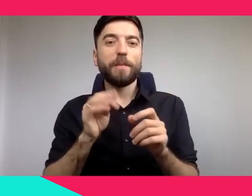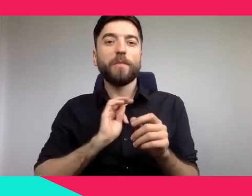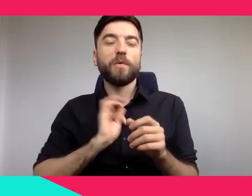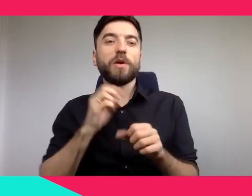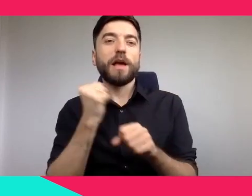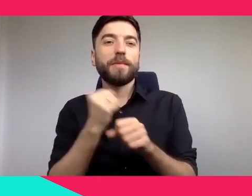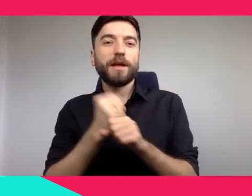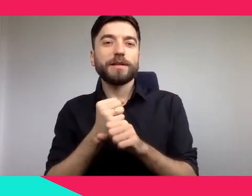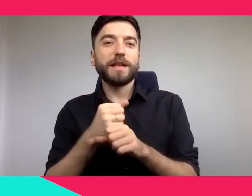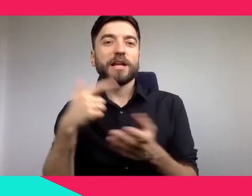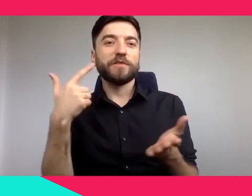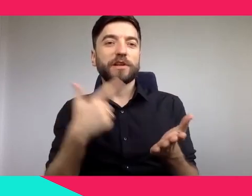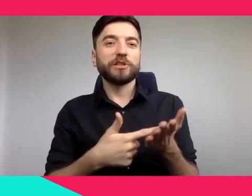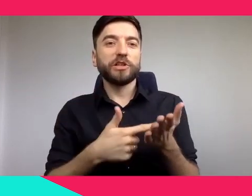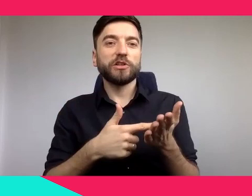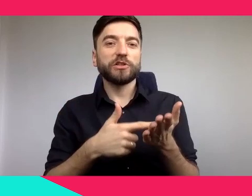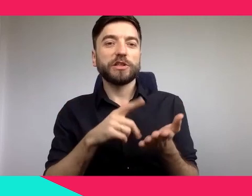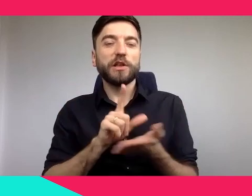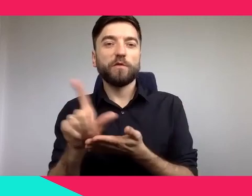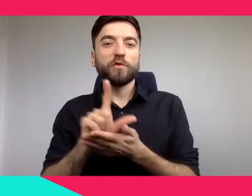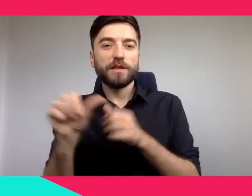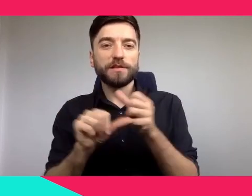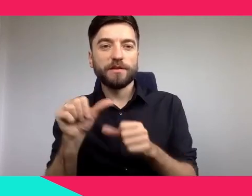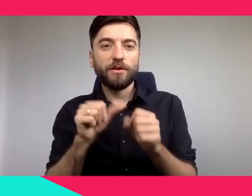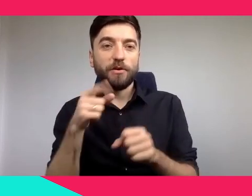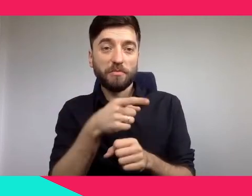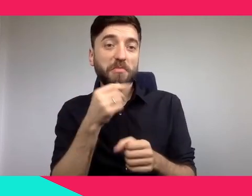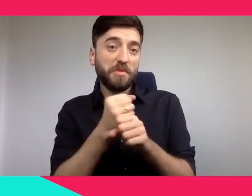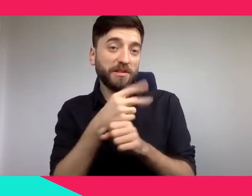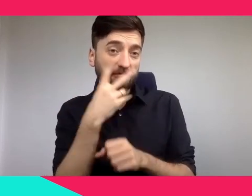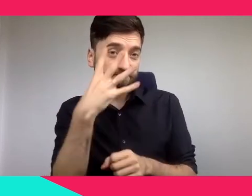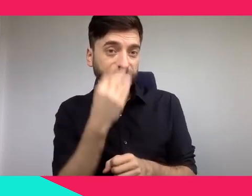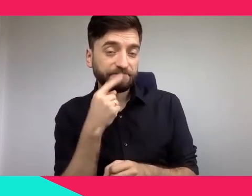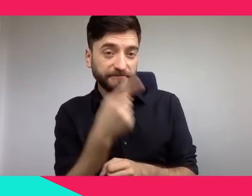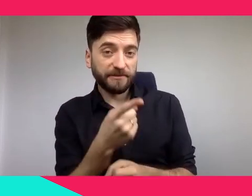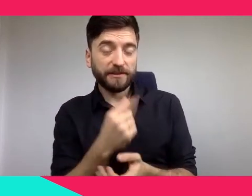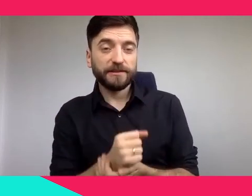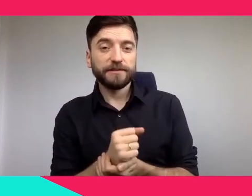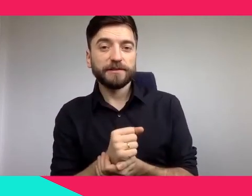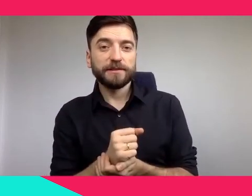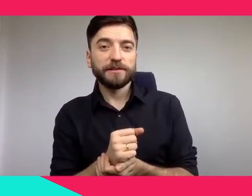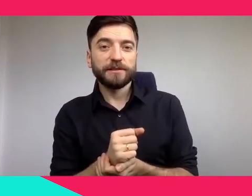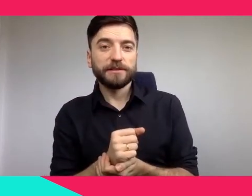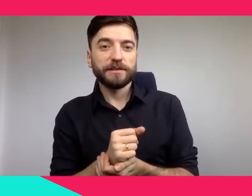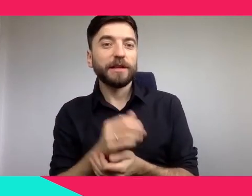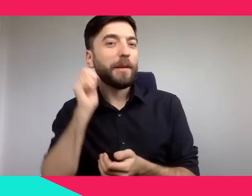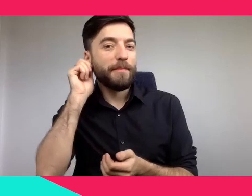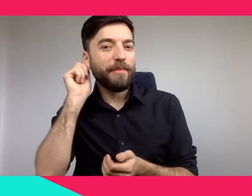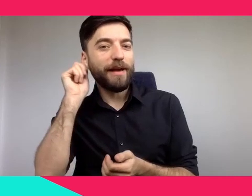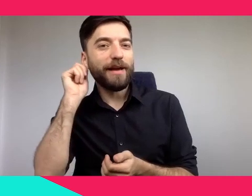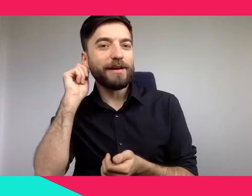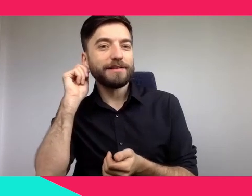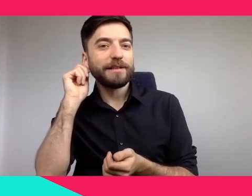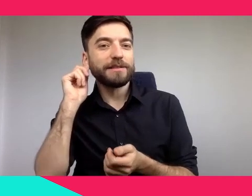our collections in the Rijksmuseum. So we had this couple of very nice ladies entering keywords and metadata into the